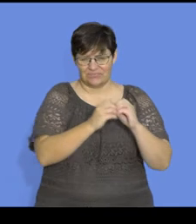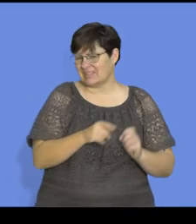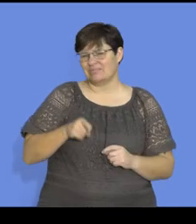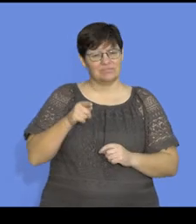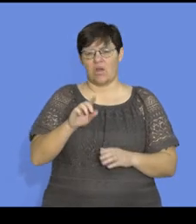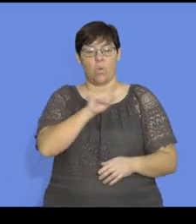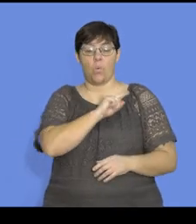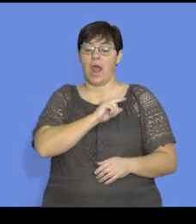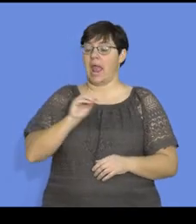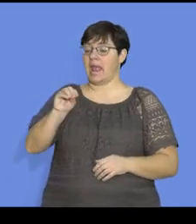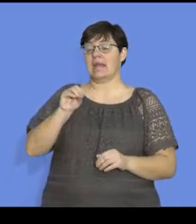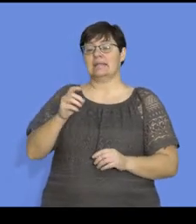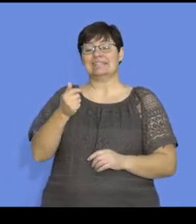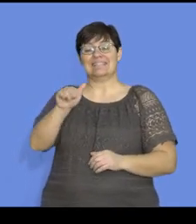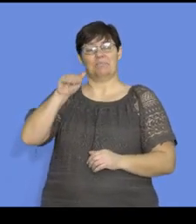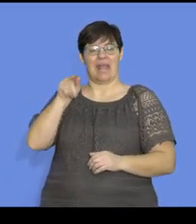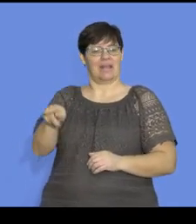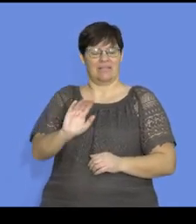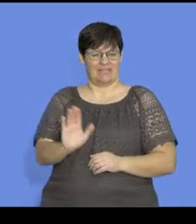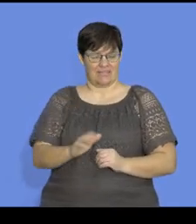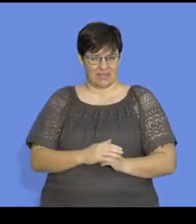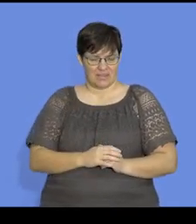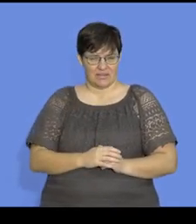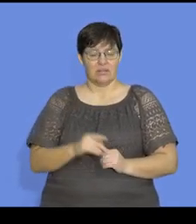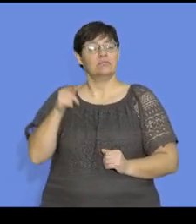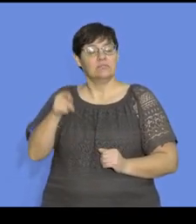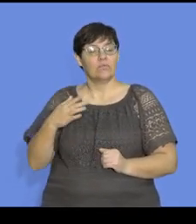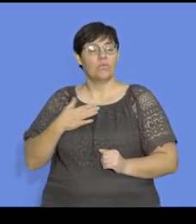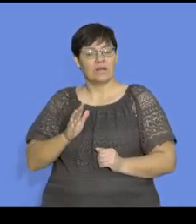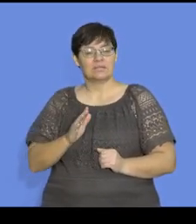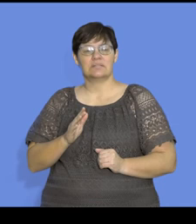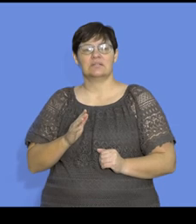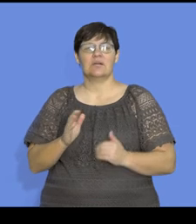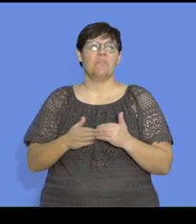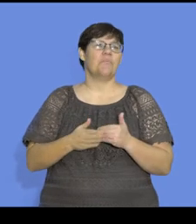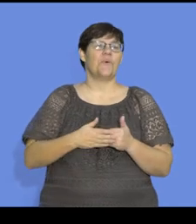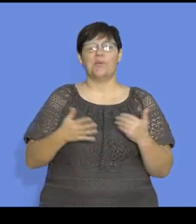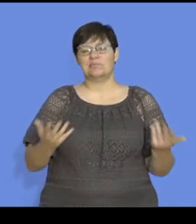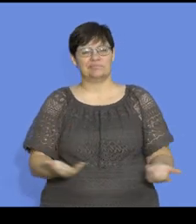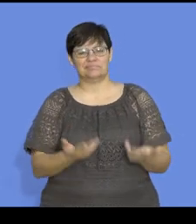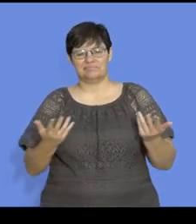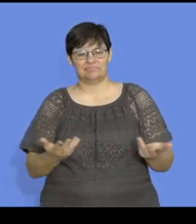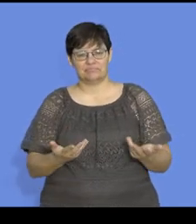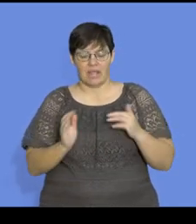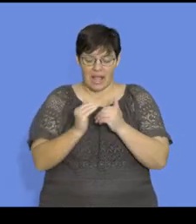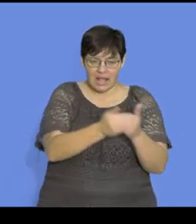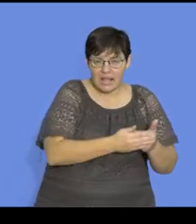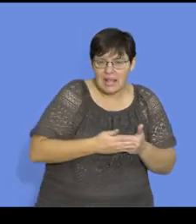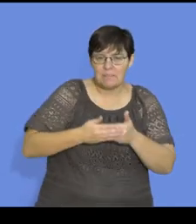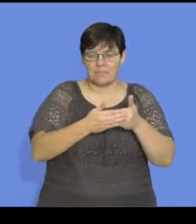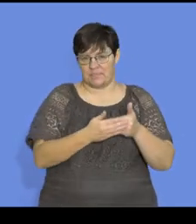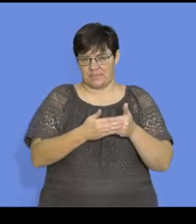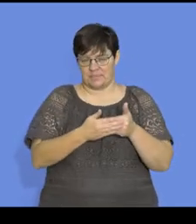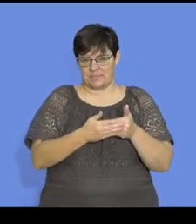the reason for a seed bank. A seed bank is we're talking about more along the conservation